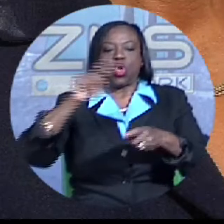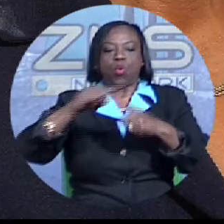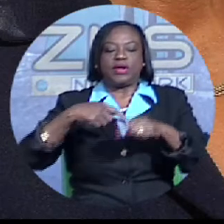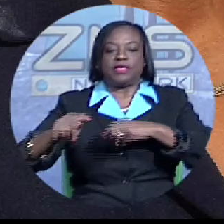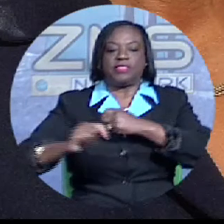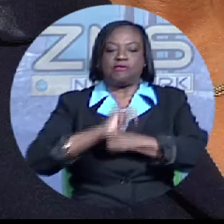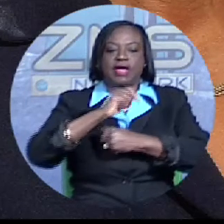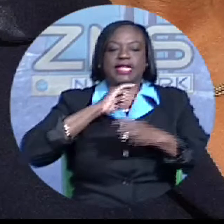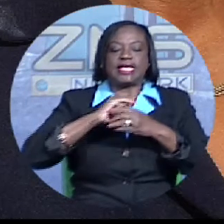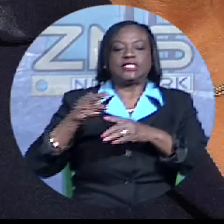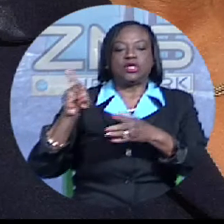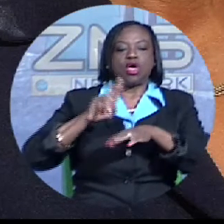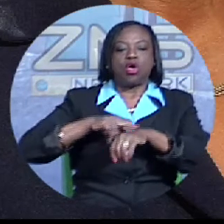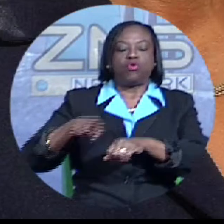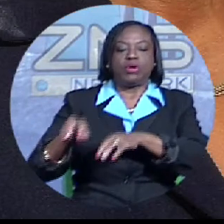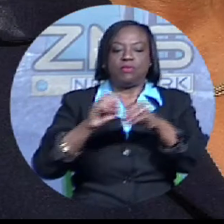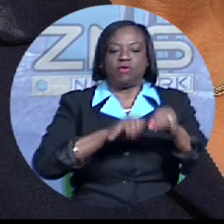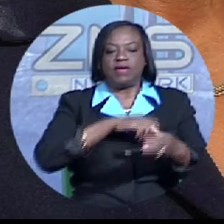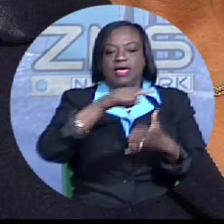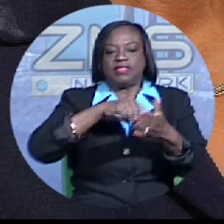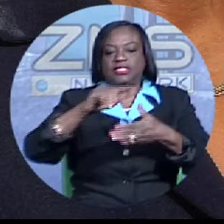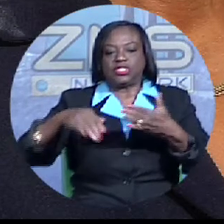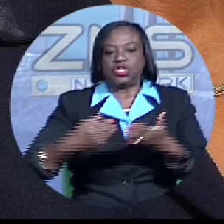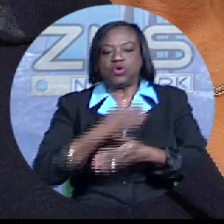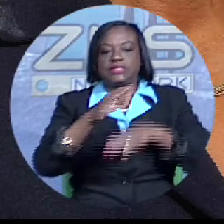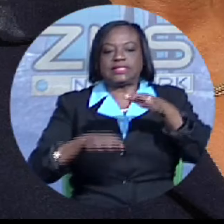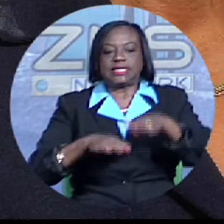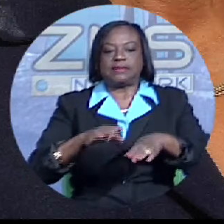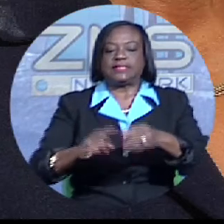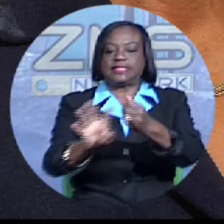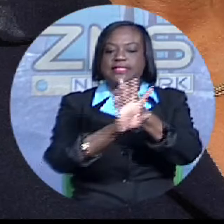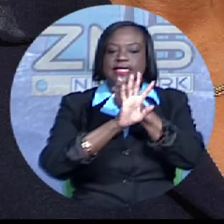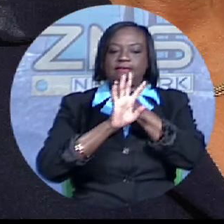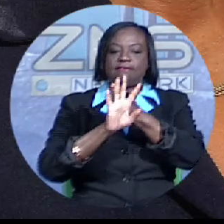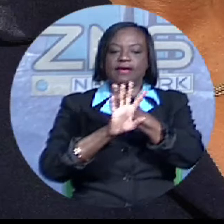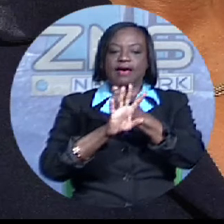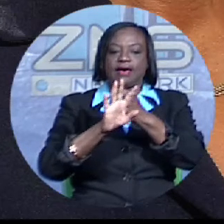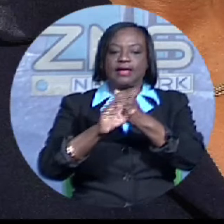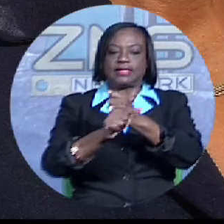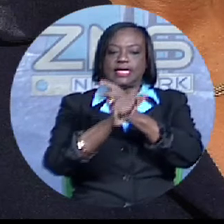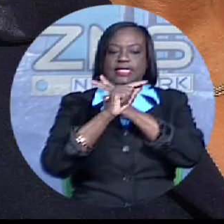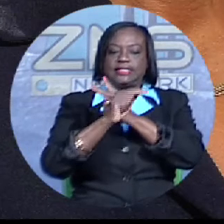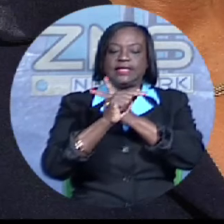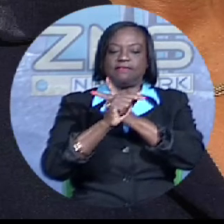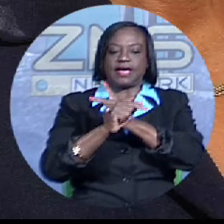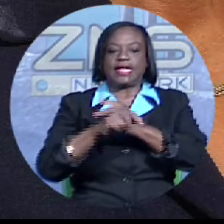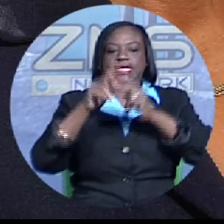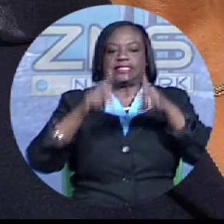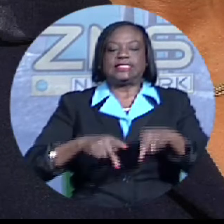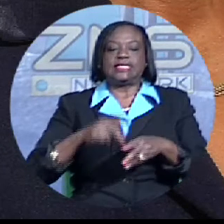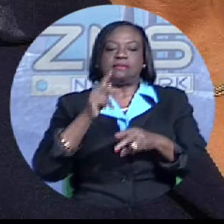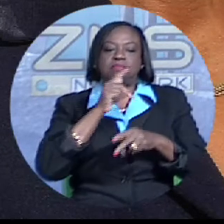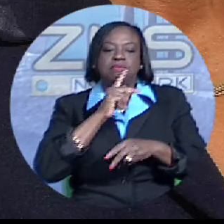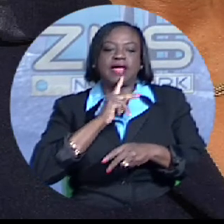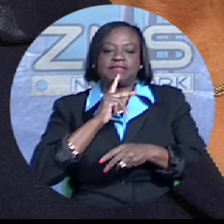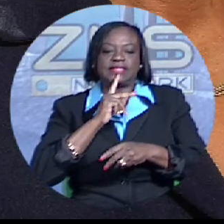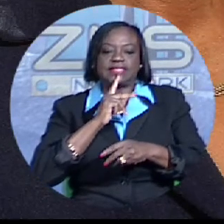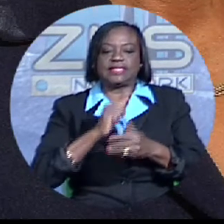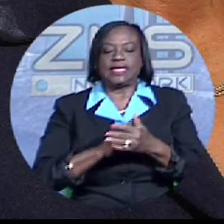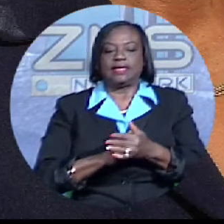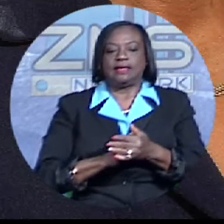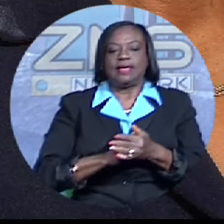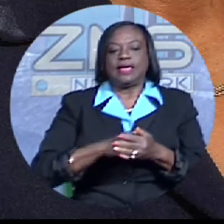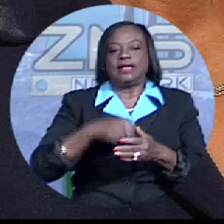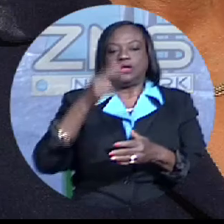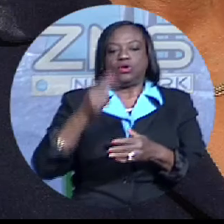removed. These new protective steps safeguard citizens' privacy, the statement says, in a way that meets concerns raised in a recent Privy